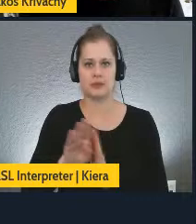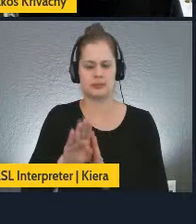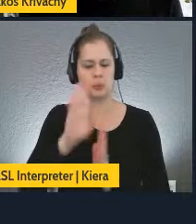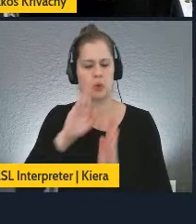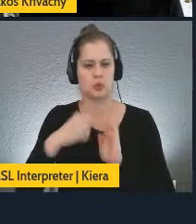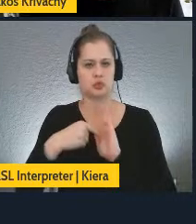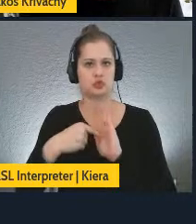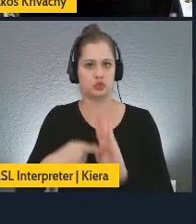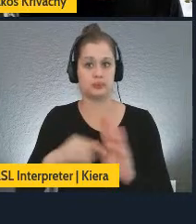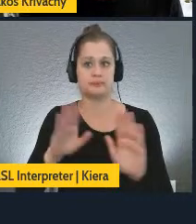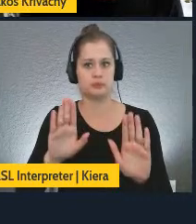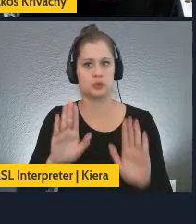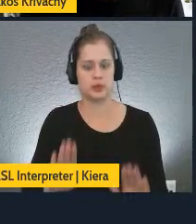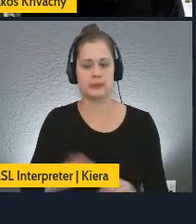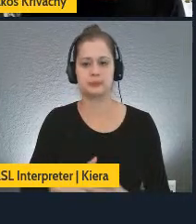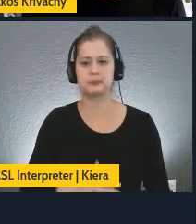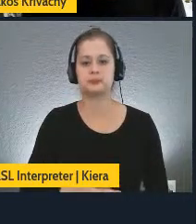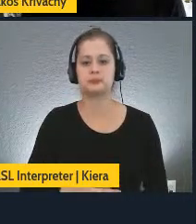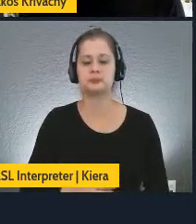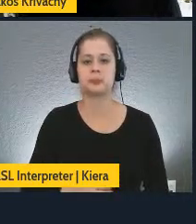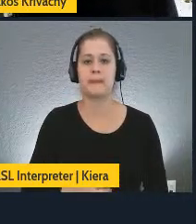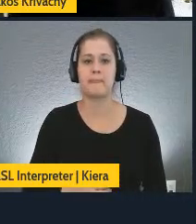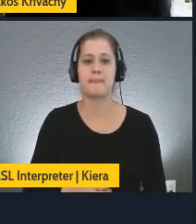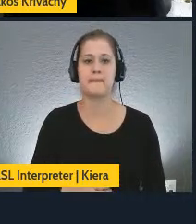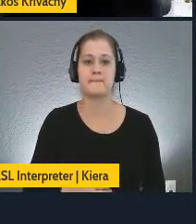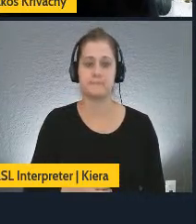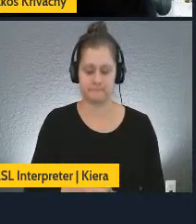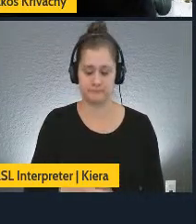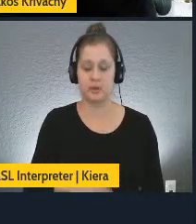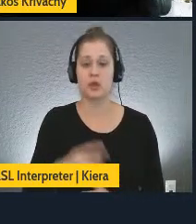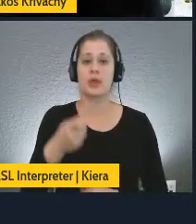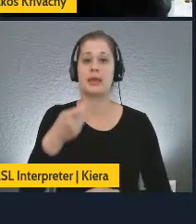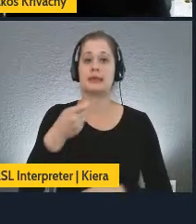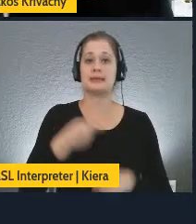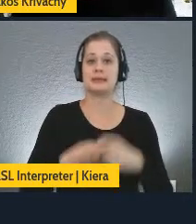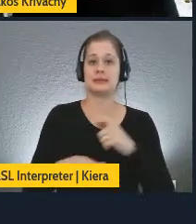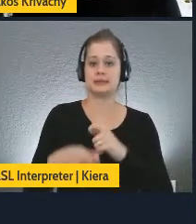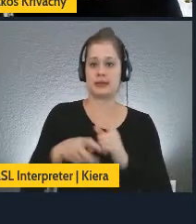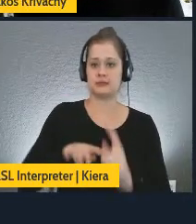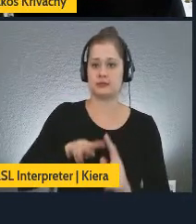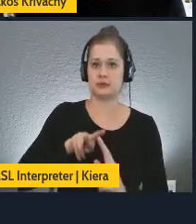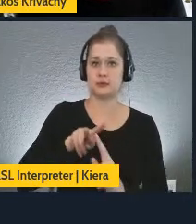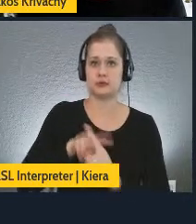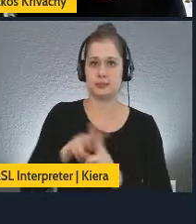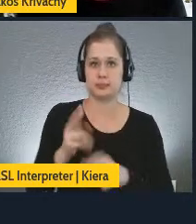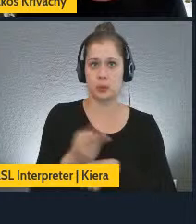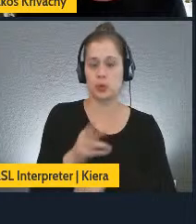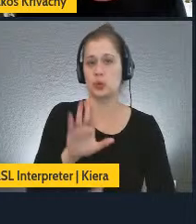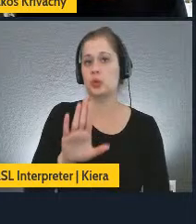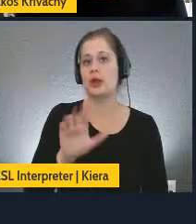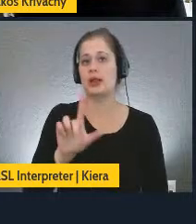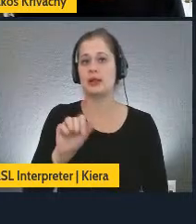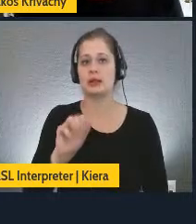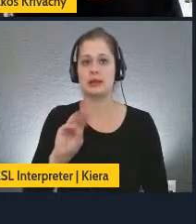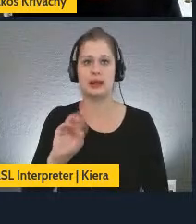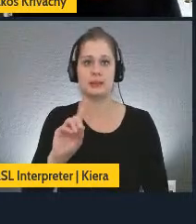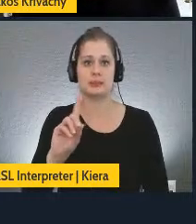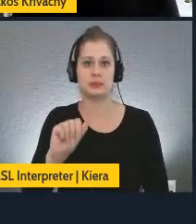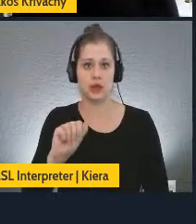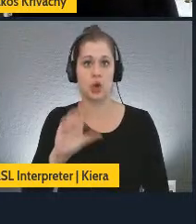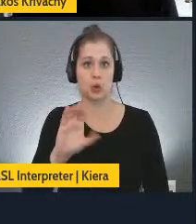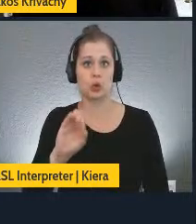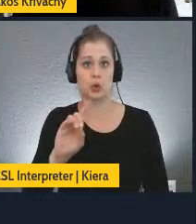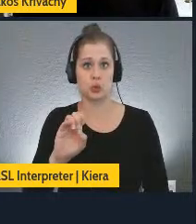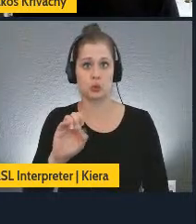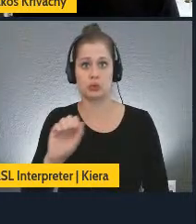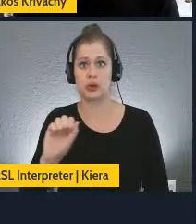is. So live Lambda development works in a way where instead of deploying your Lambda code to AWS, it